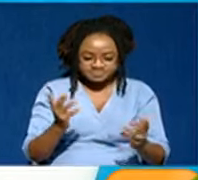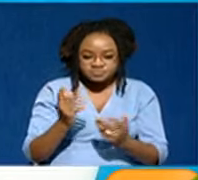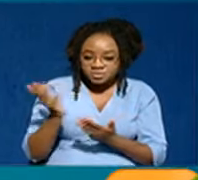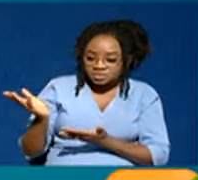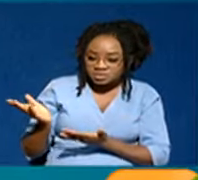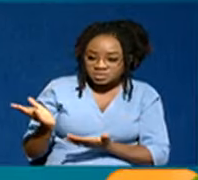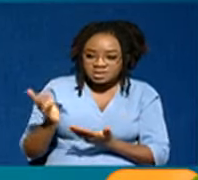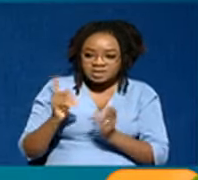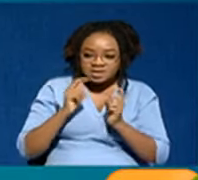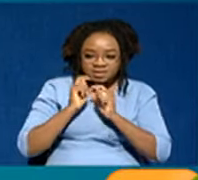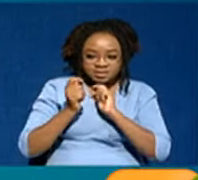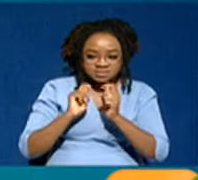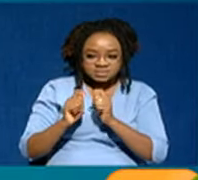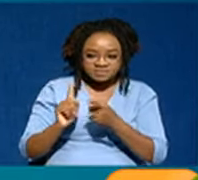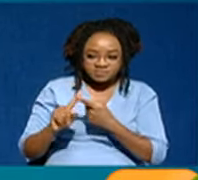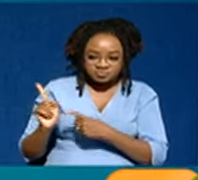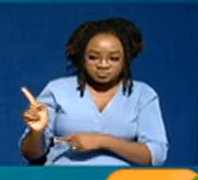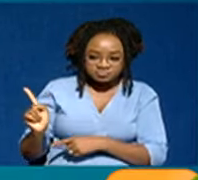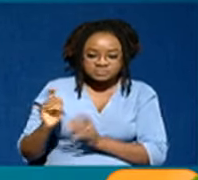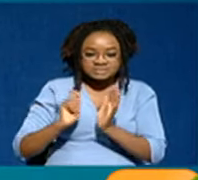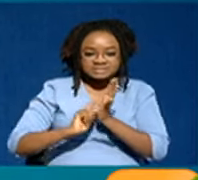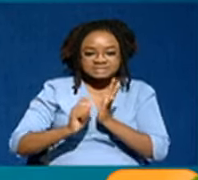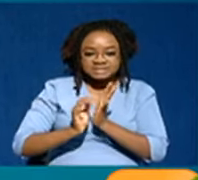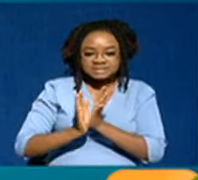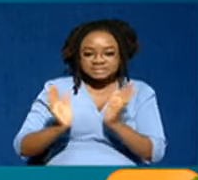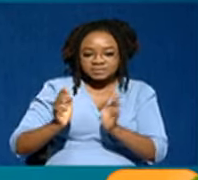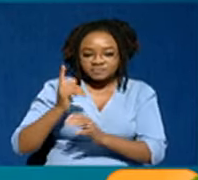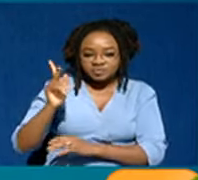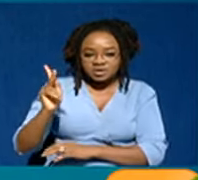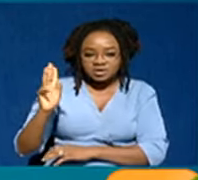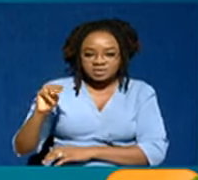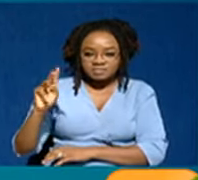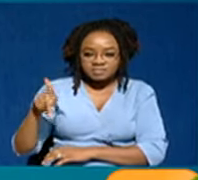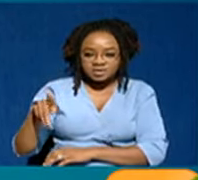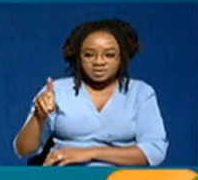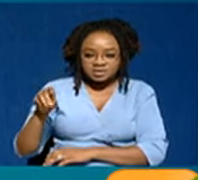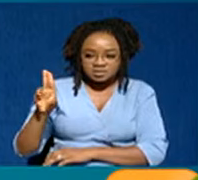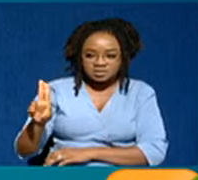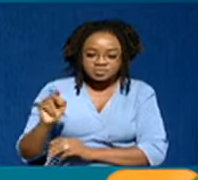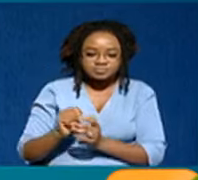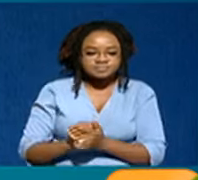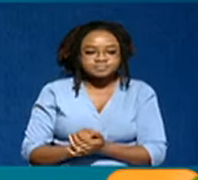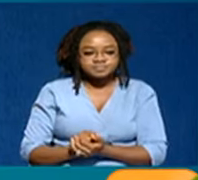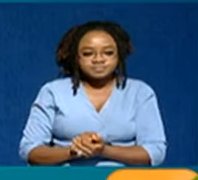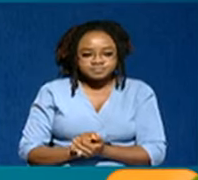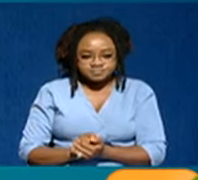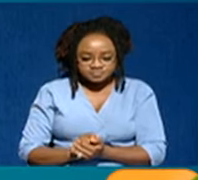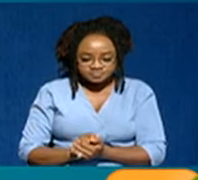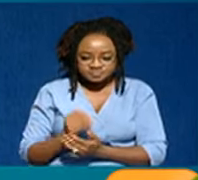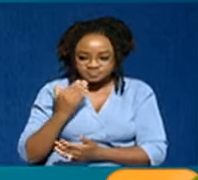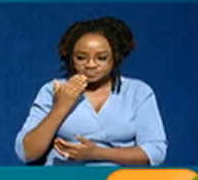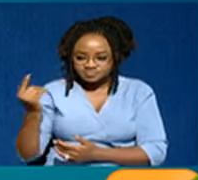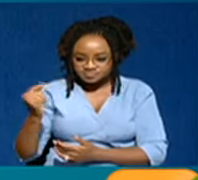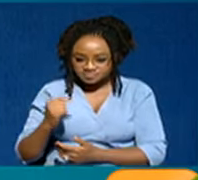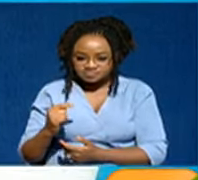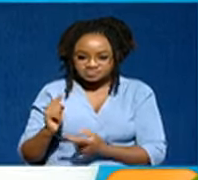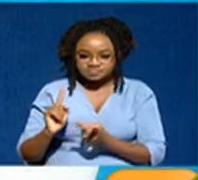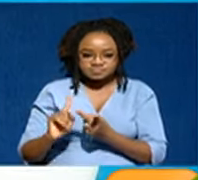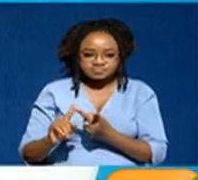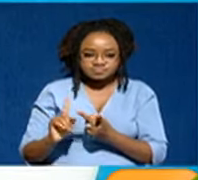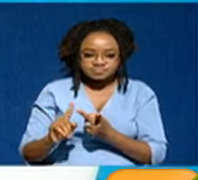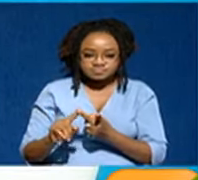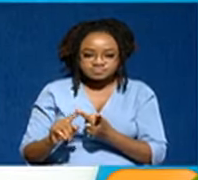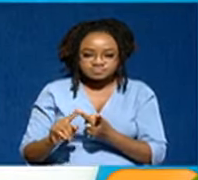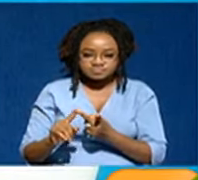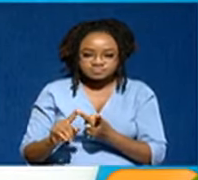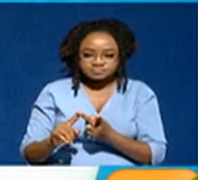Dr. Davji Atella is here. He's the Secretary General, KMPDU. That is the Kenya Medical Practitioners and Dentists Union. Thank you so much for making time. Next